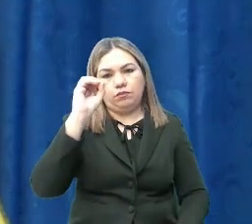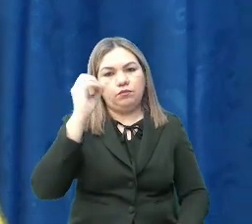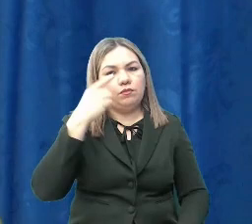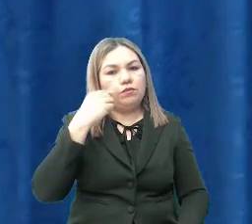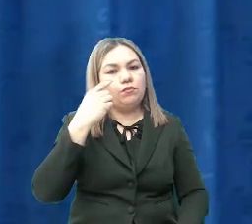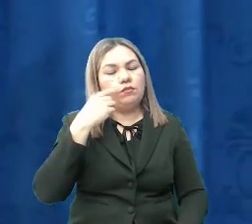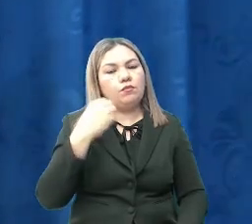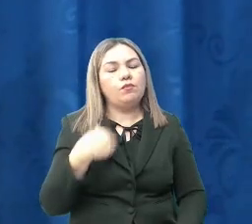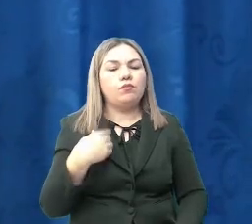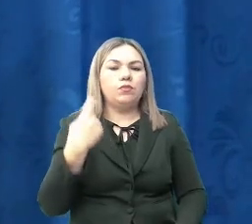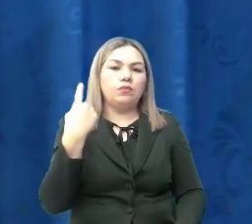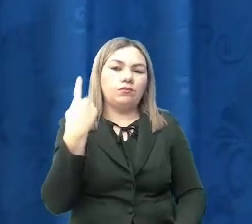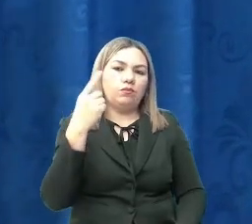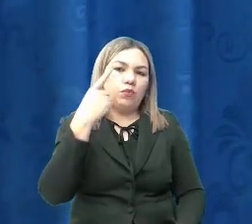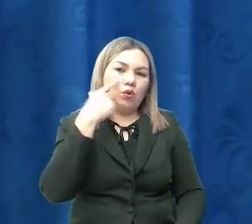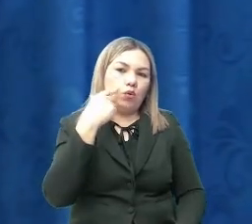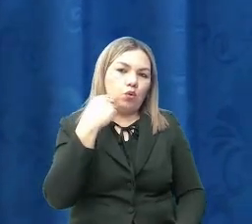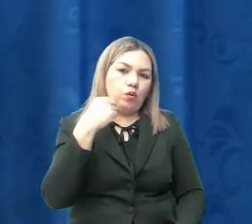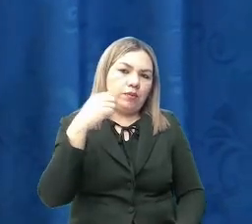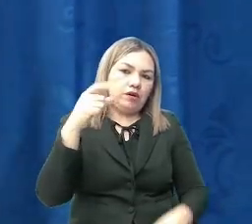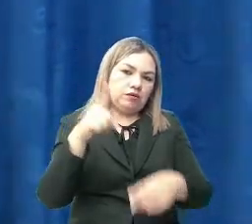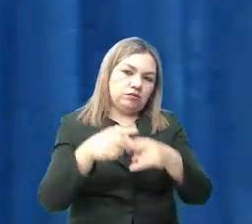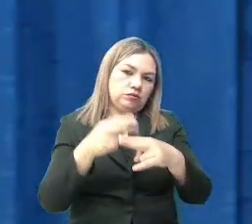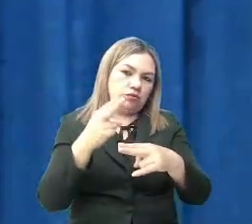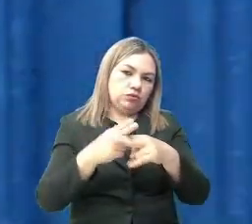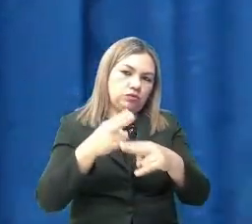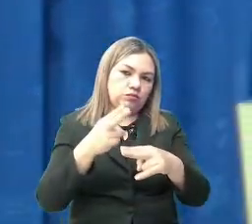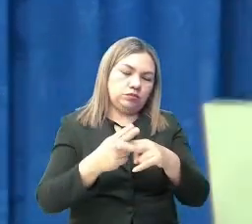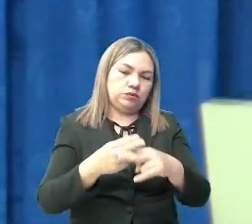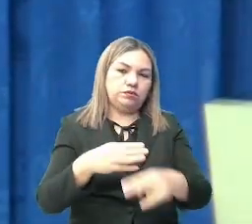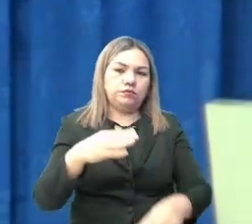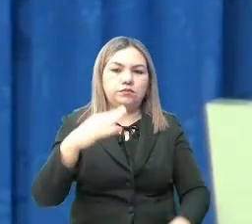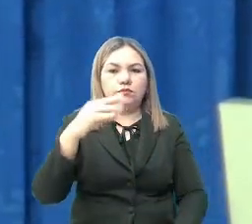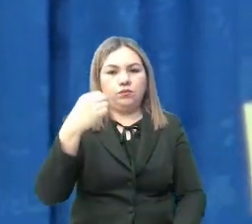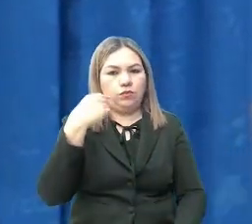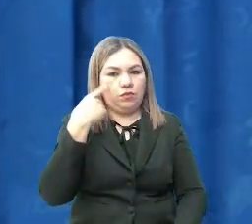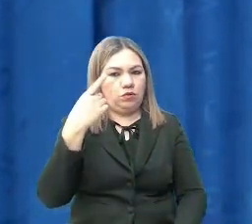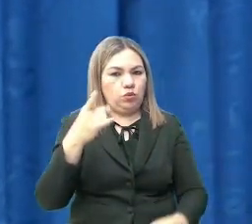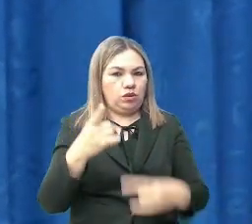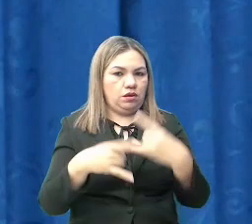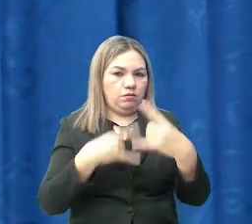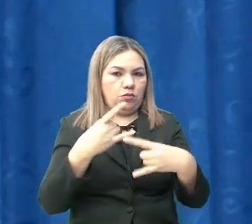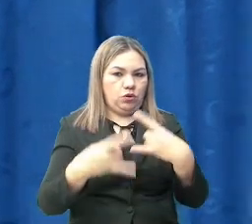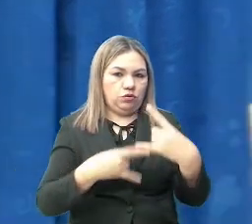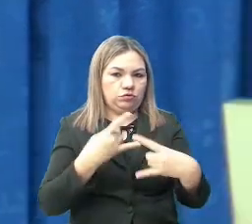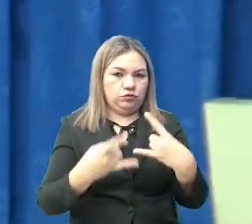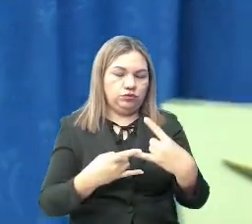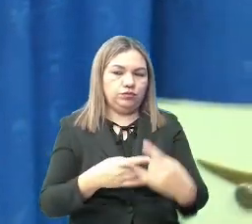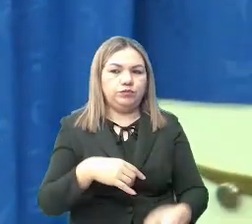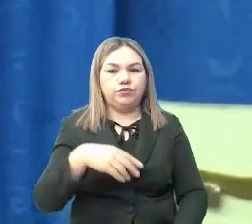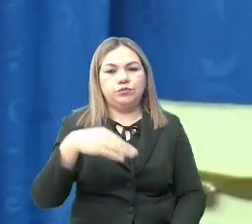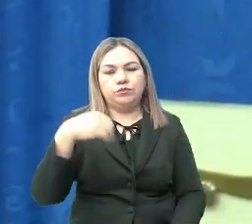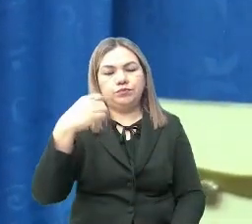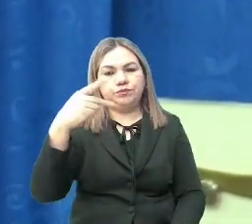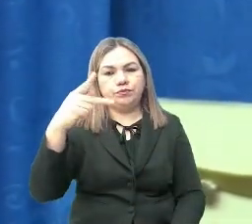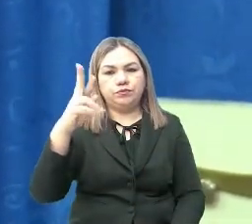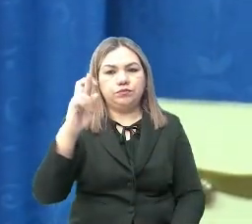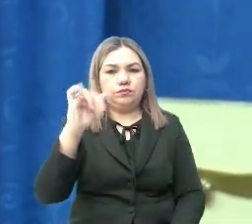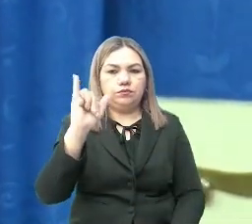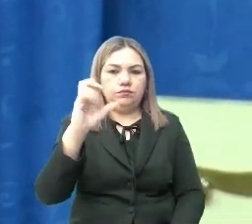Now it's interesting that this man called Eglon, this small lamb, say a demon, a gibor,